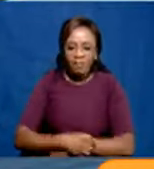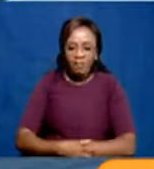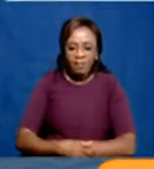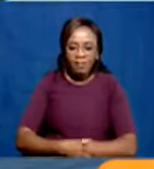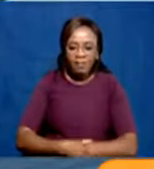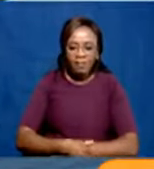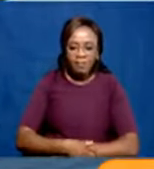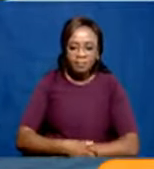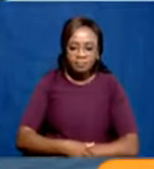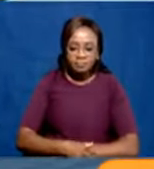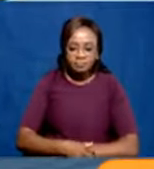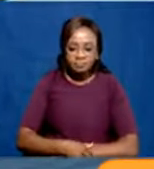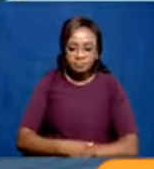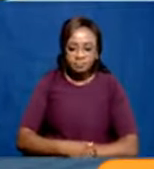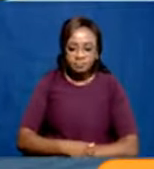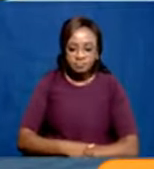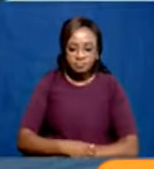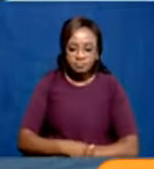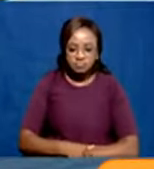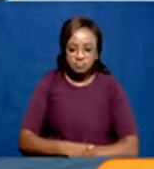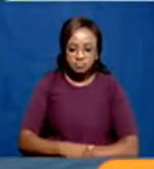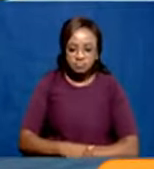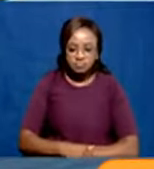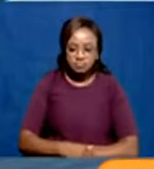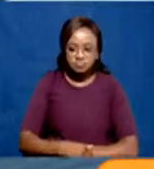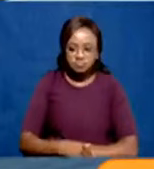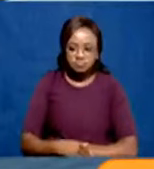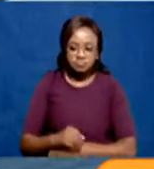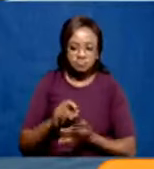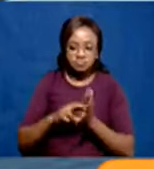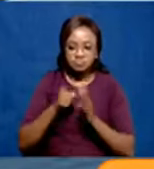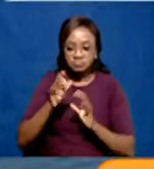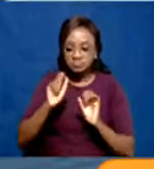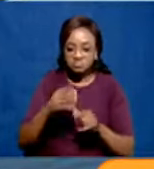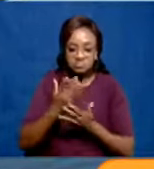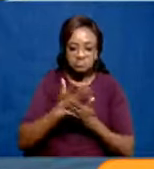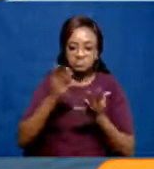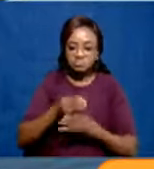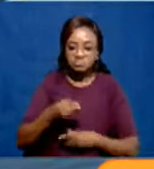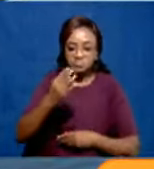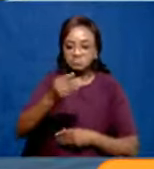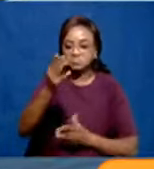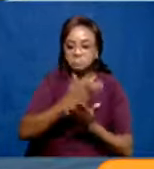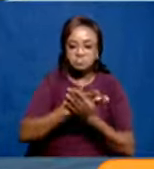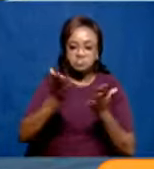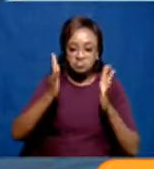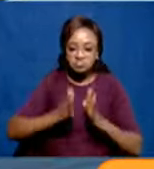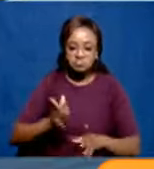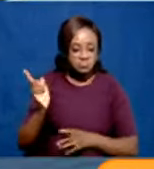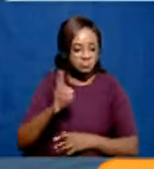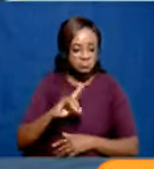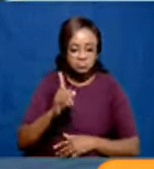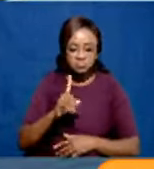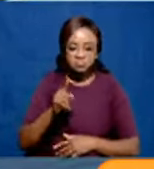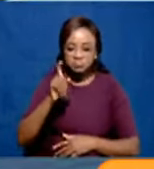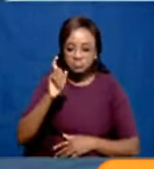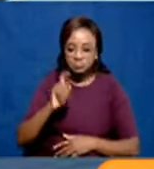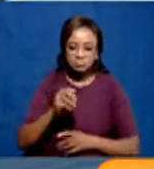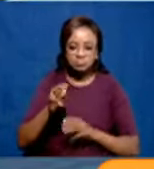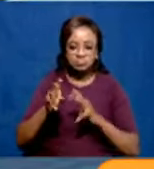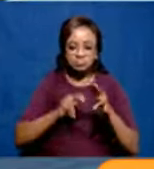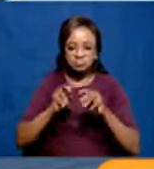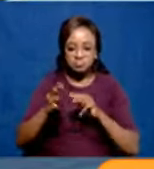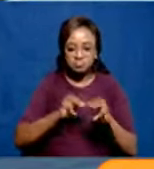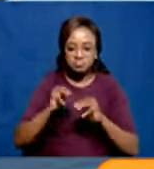qualified. It's not that it's something that can be outsourced to any Tom, Dick, and Harry outside there. It is somebody who's been vetted by the Insurance Regulatory